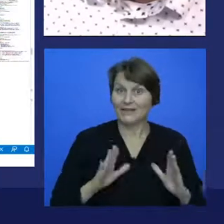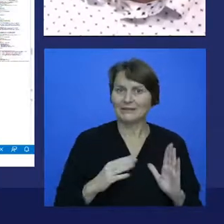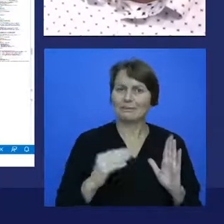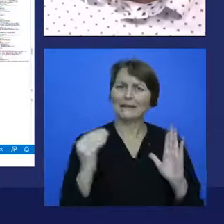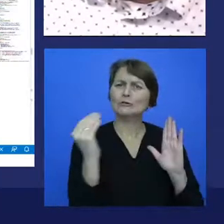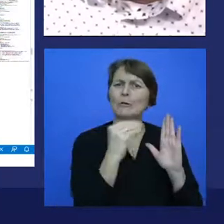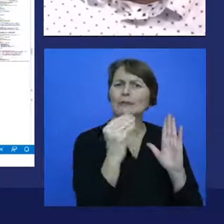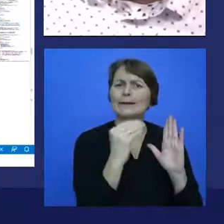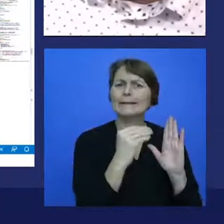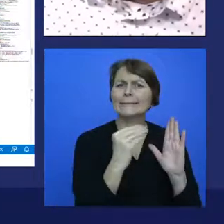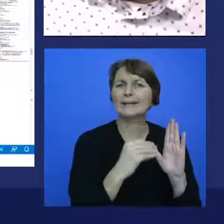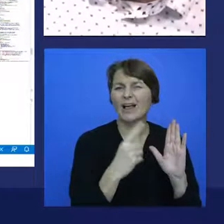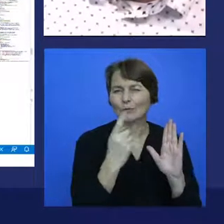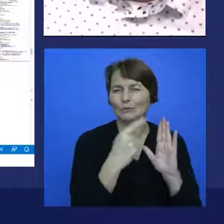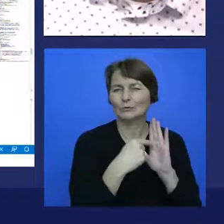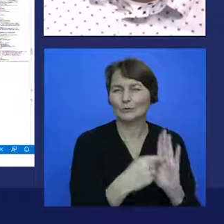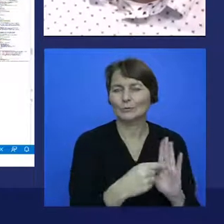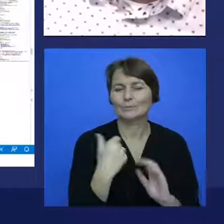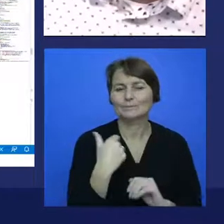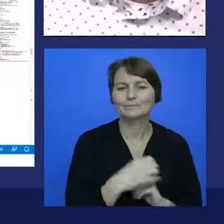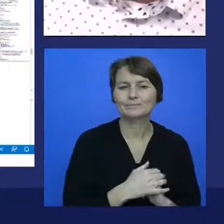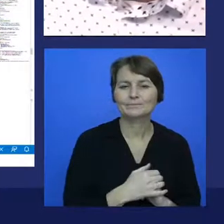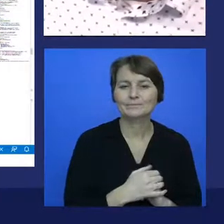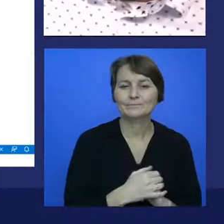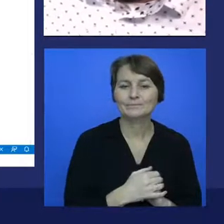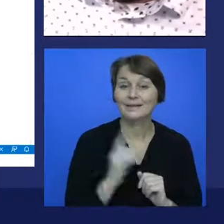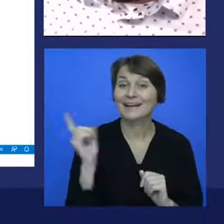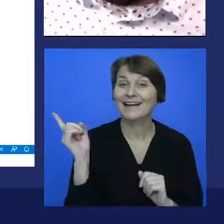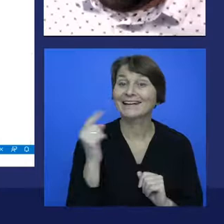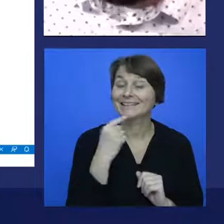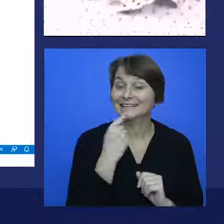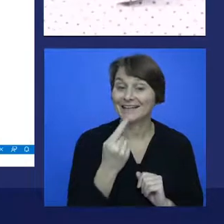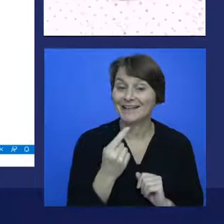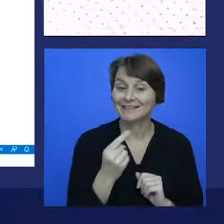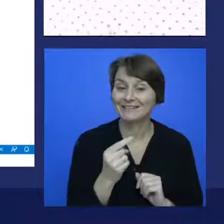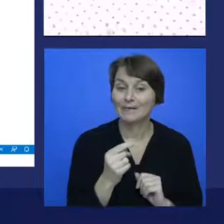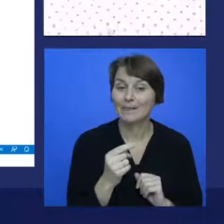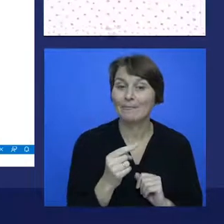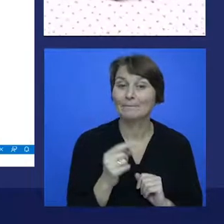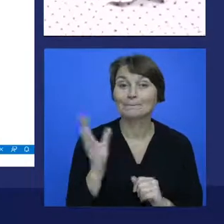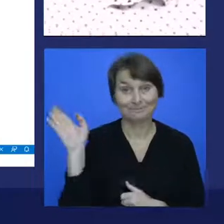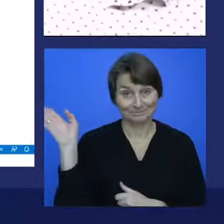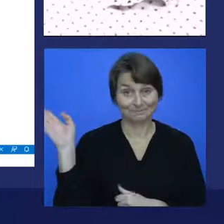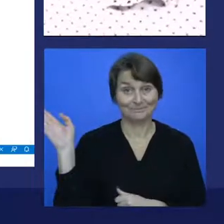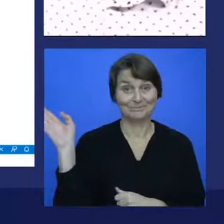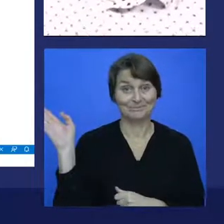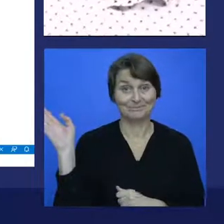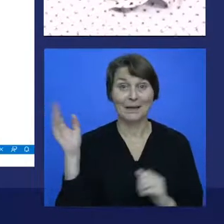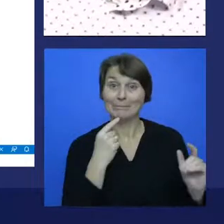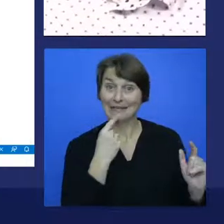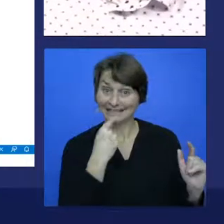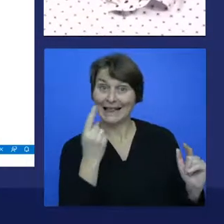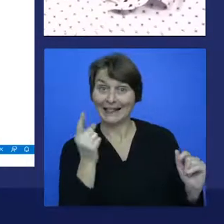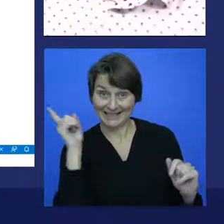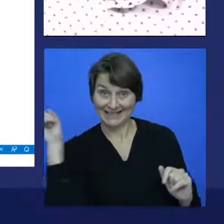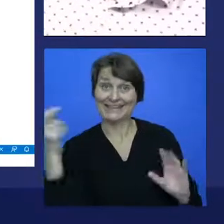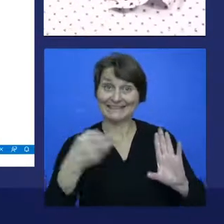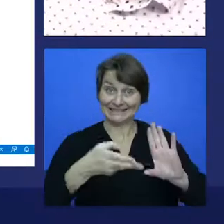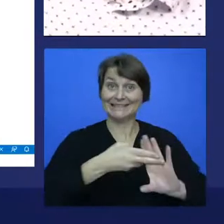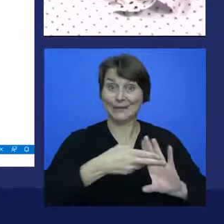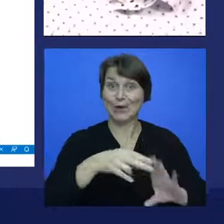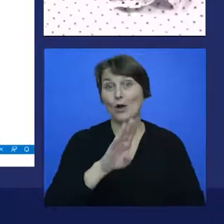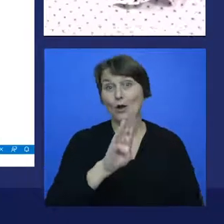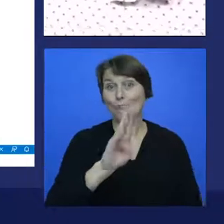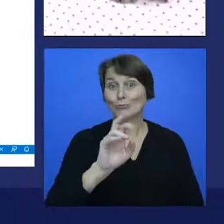Let me go up to this. Like, I literally used a real burrito when I trained it, right? That's funny,